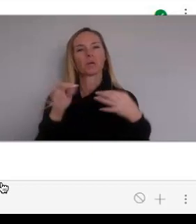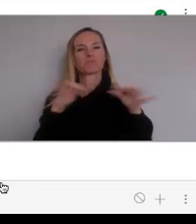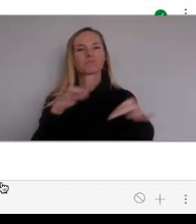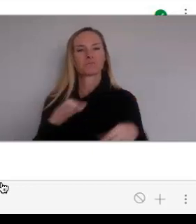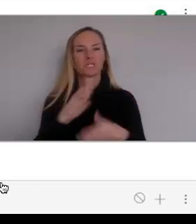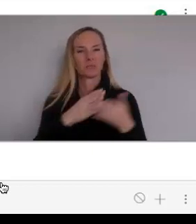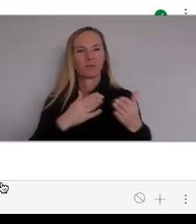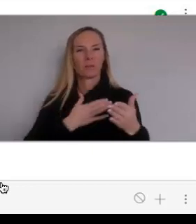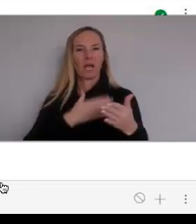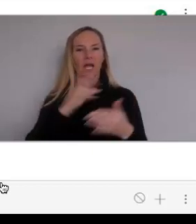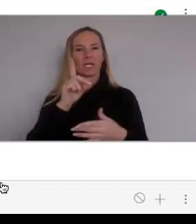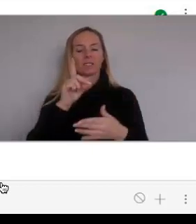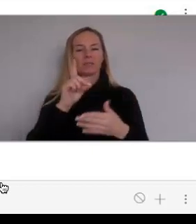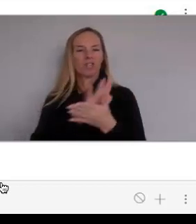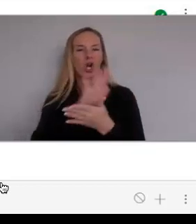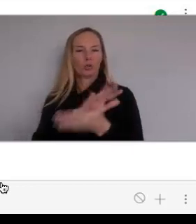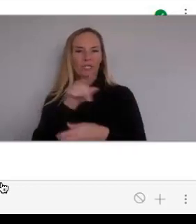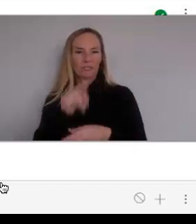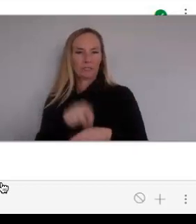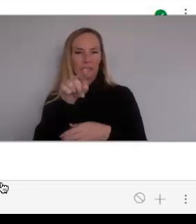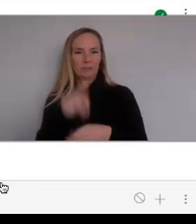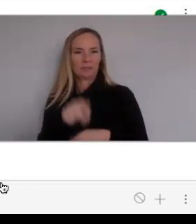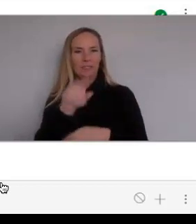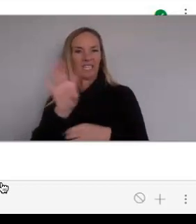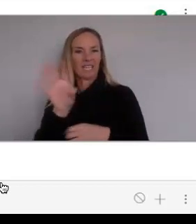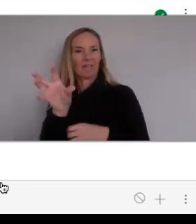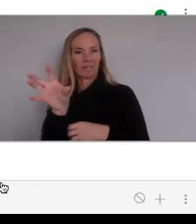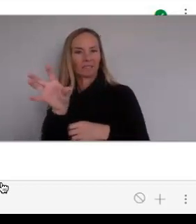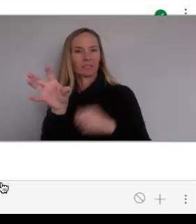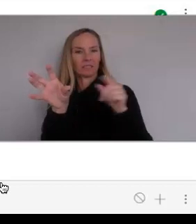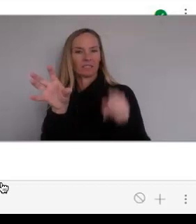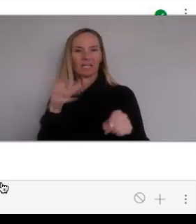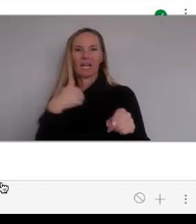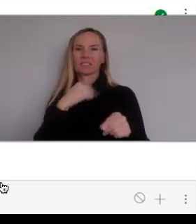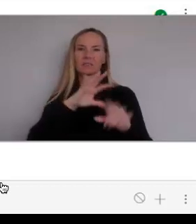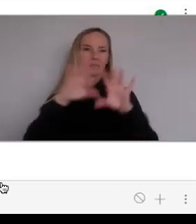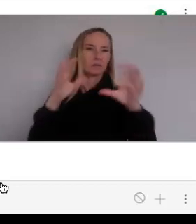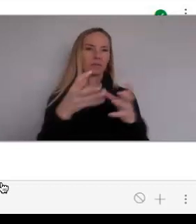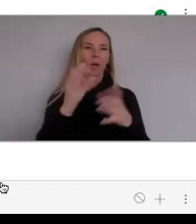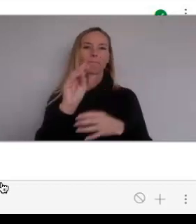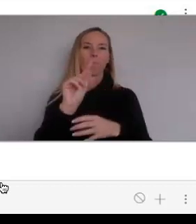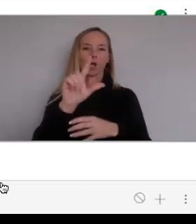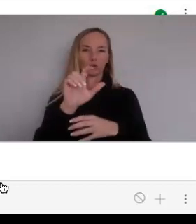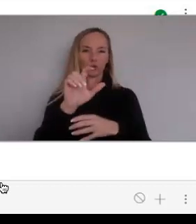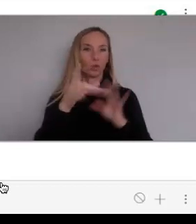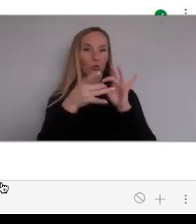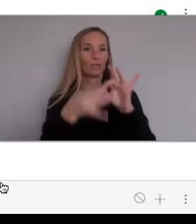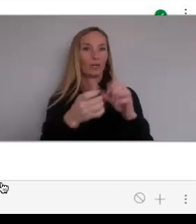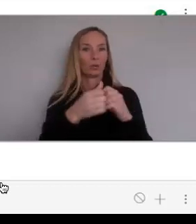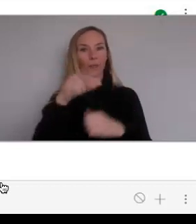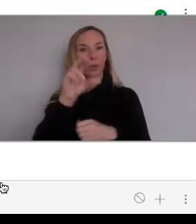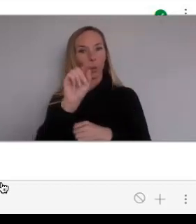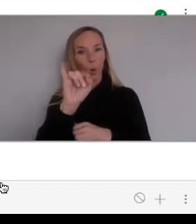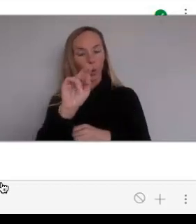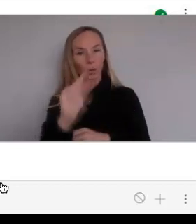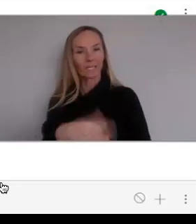Canvas in its own module. I've created its own module because there's so much to say about quoting and citing and